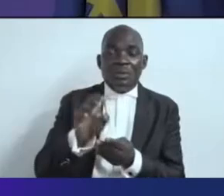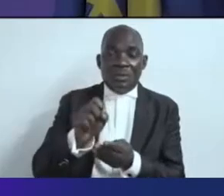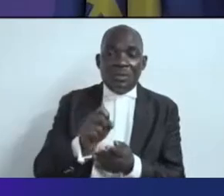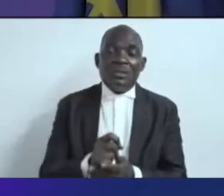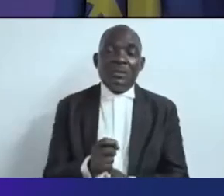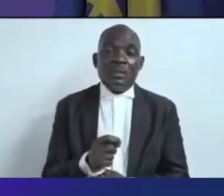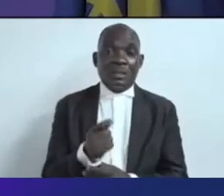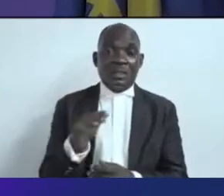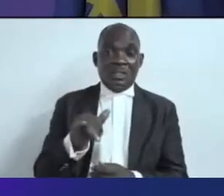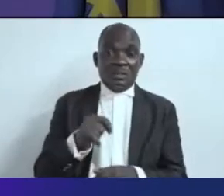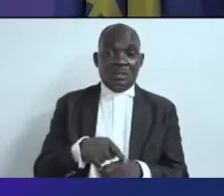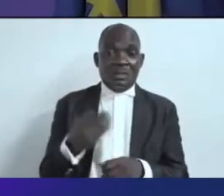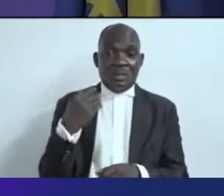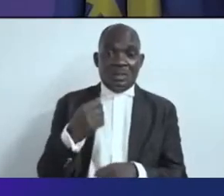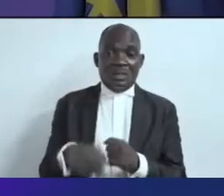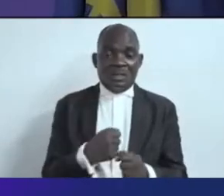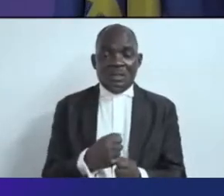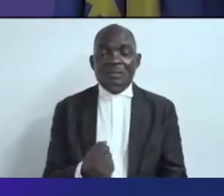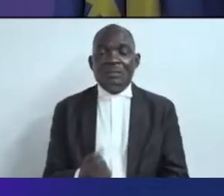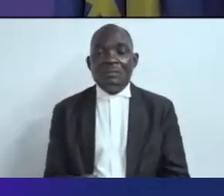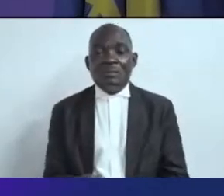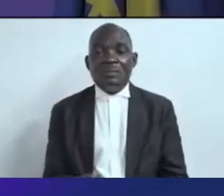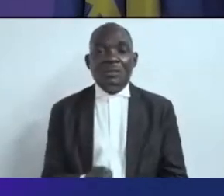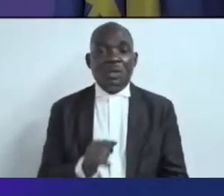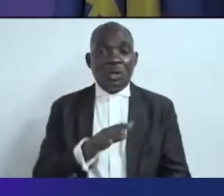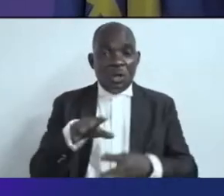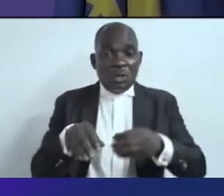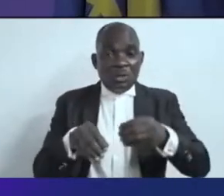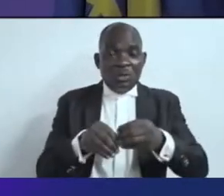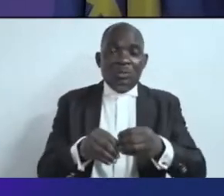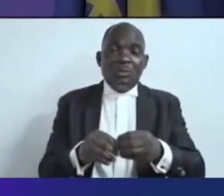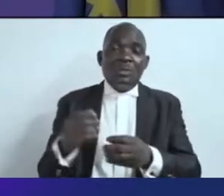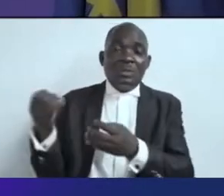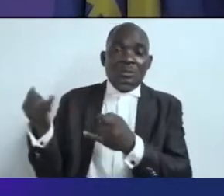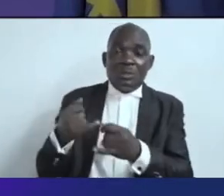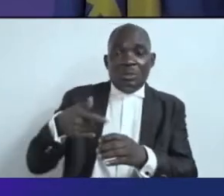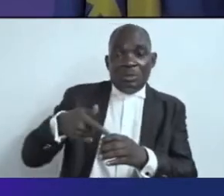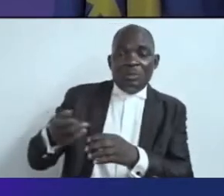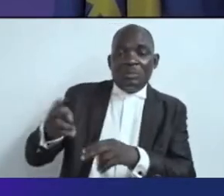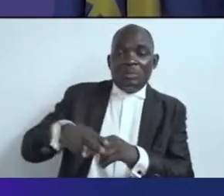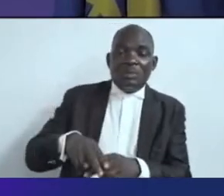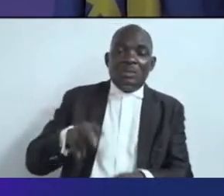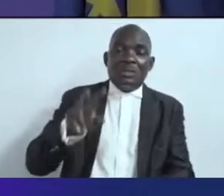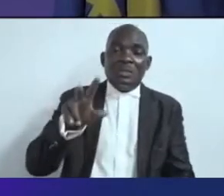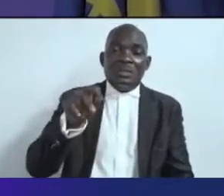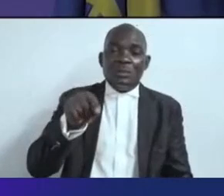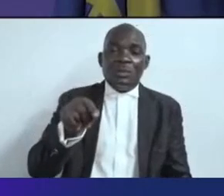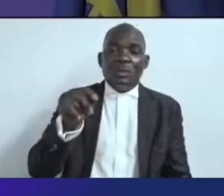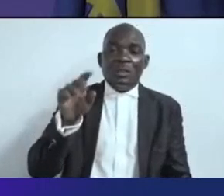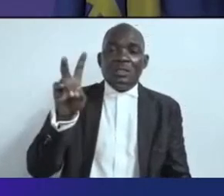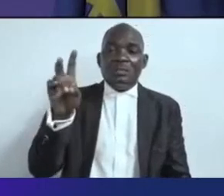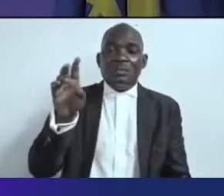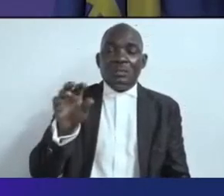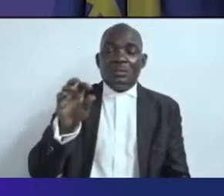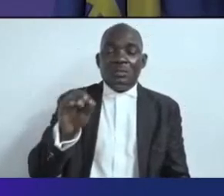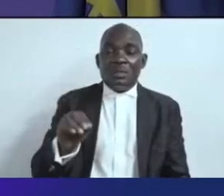$10.14 billion over the same period. Of the total, oil imports increased by 3.6%